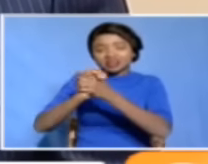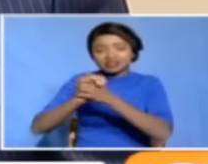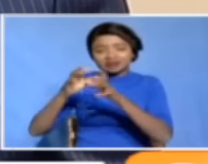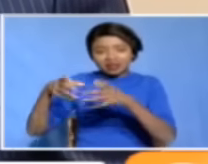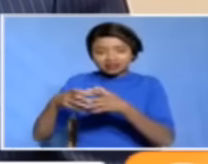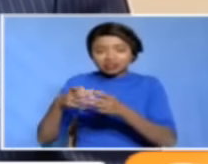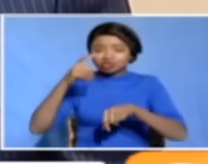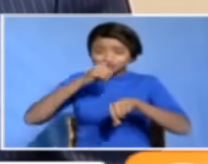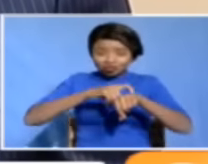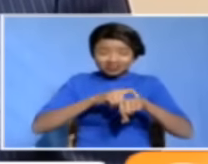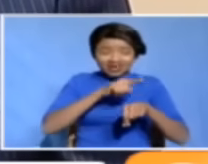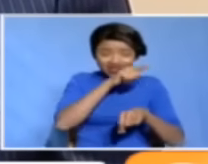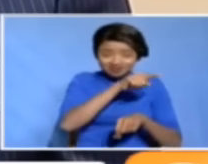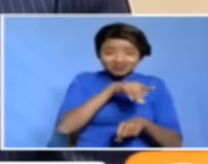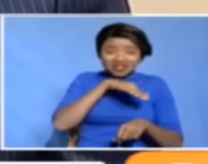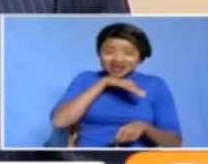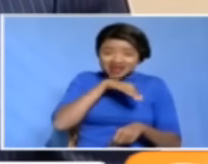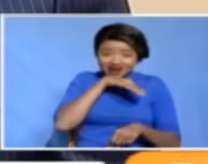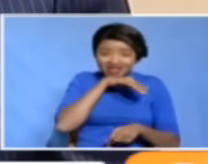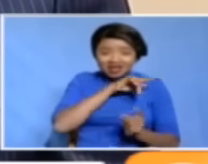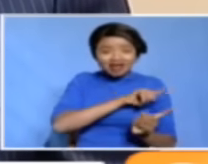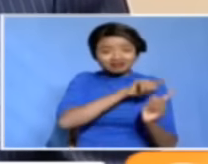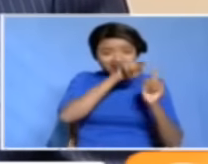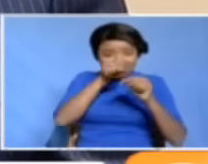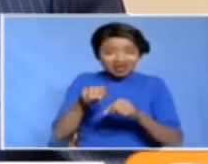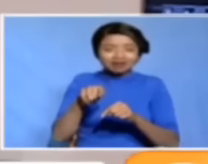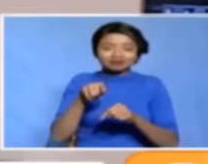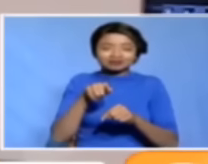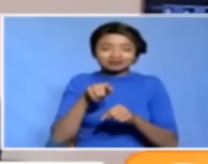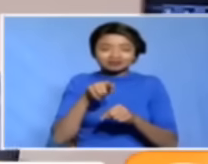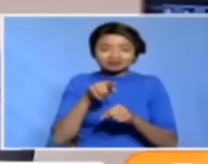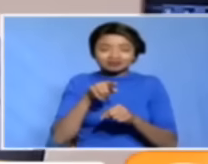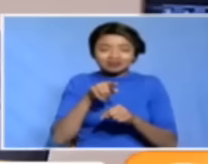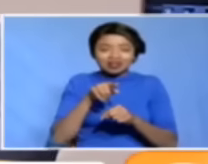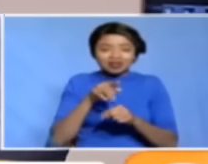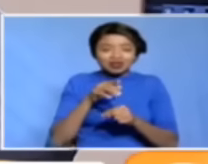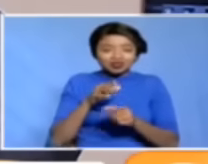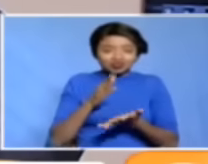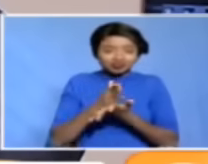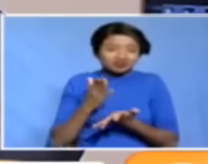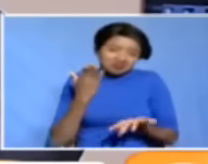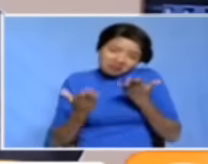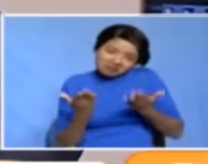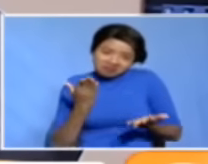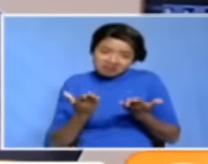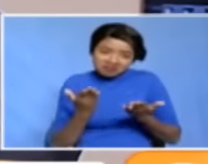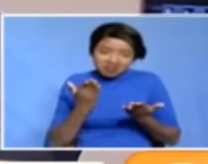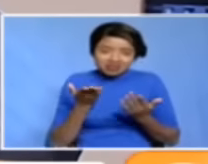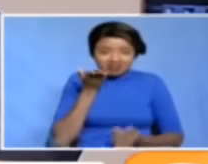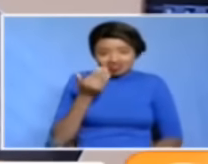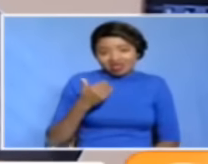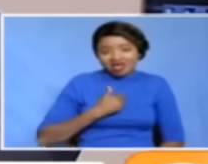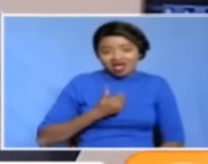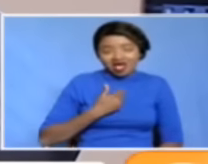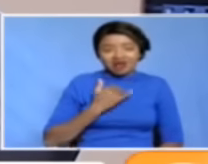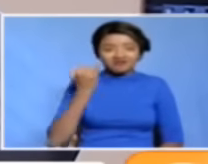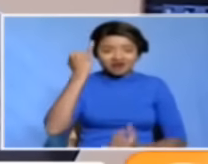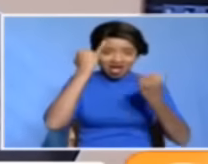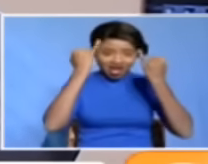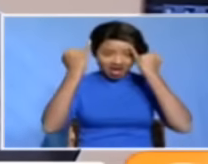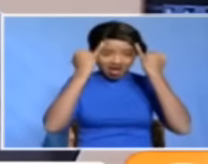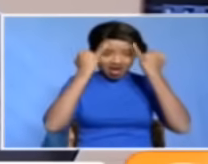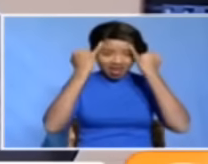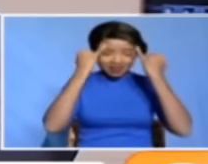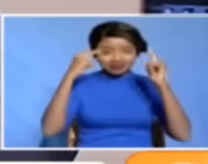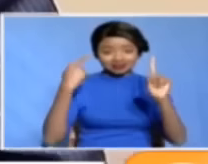Odinga was again to make sure that, yes. Do you think yes, the we might have ideological differences,